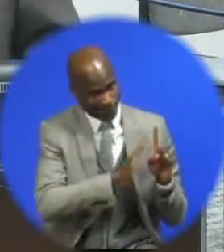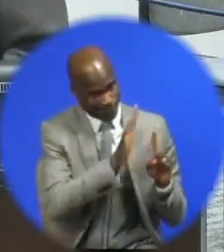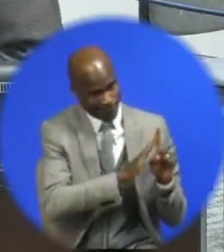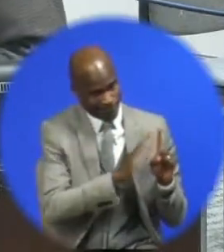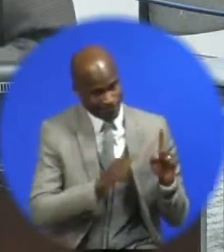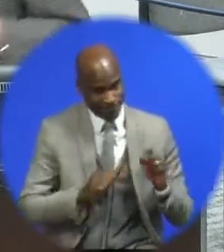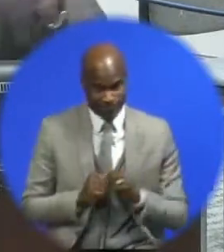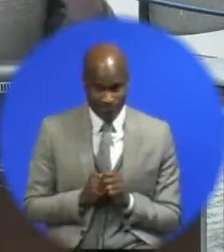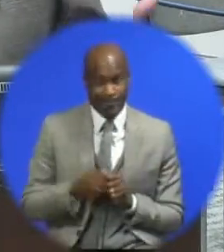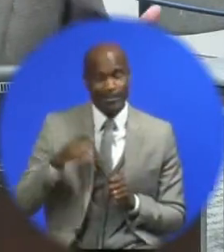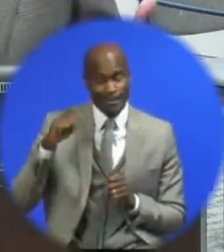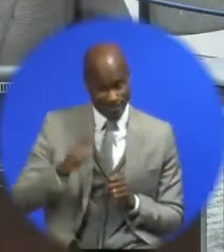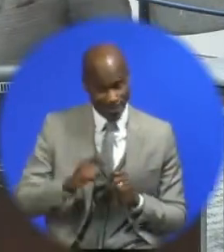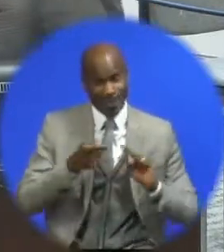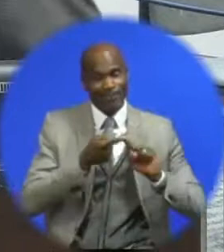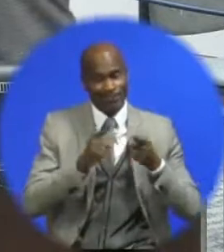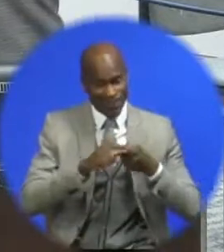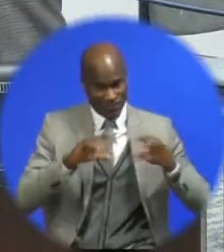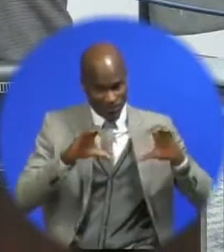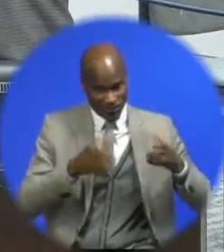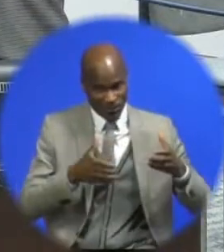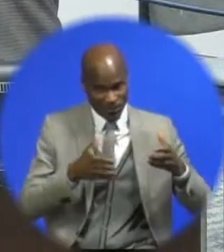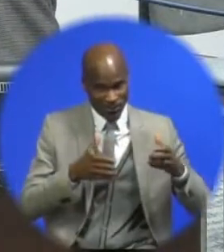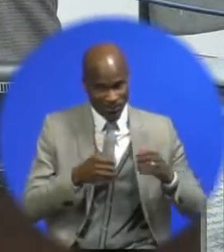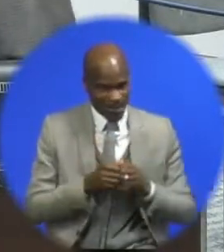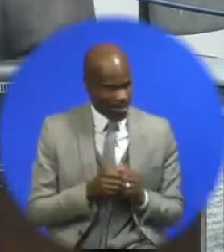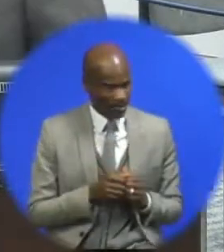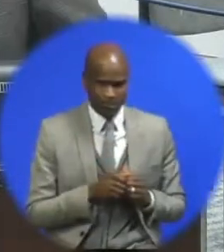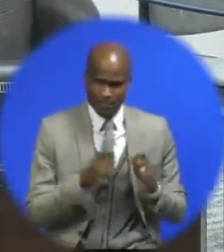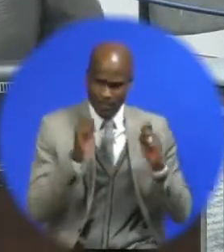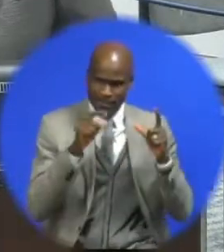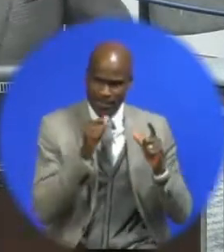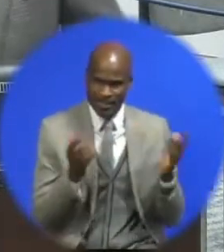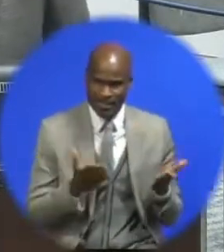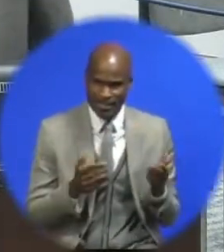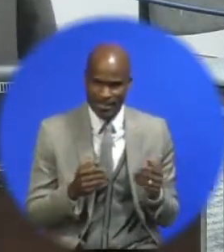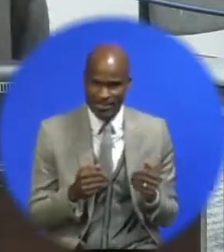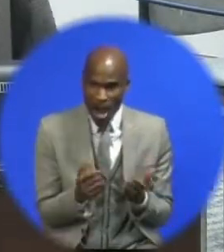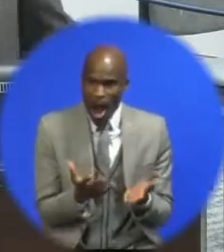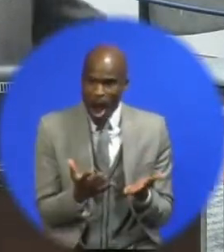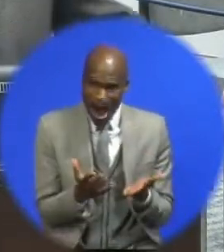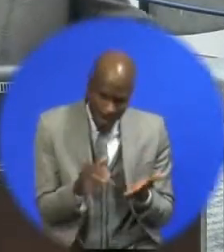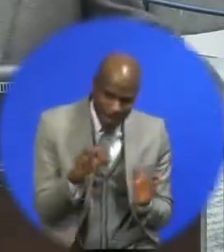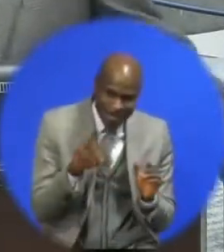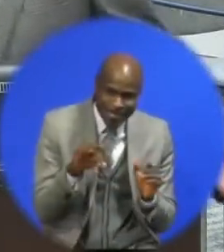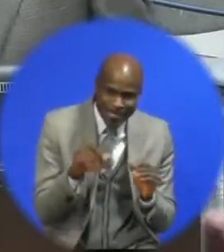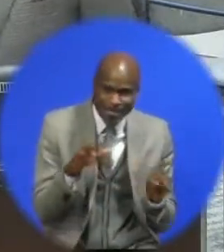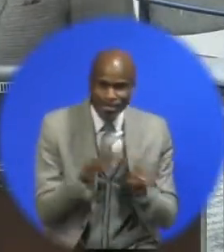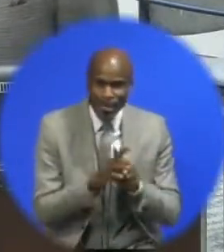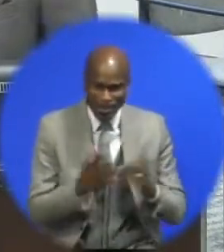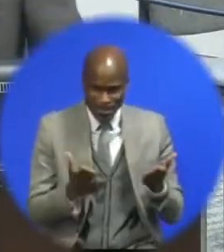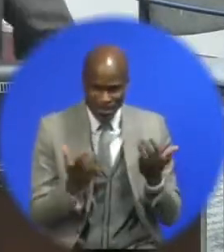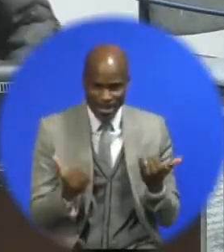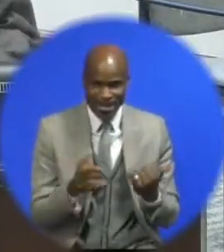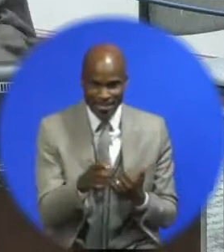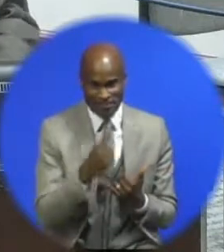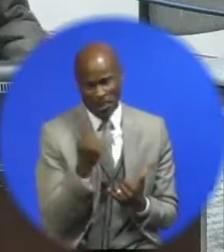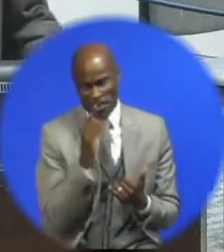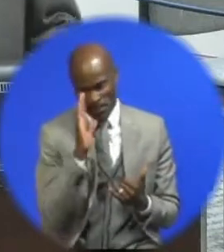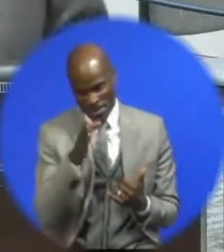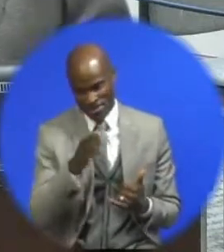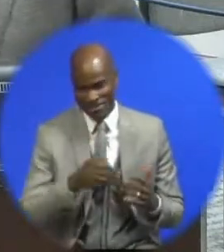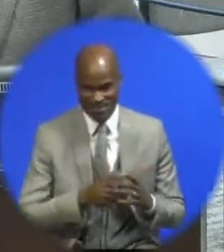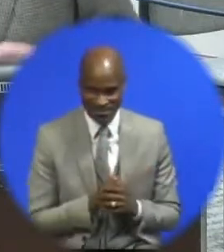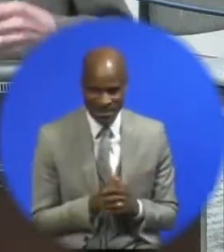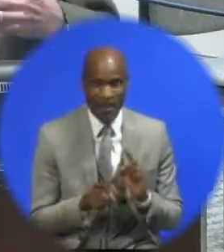friends group. You need a friends group. I'm surprised he's not here. Oh, he showed up. I knew he'd show up. I don't know how he always knows. But he said you need